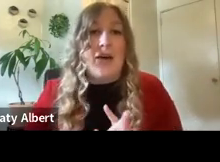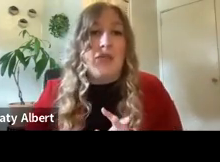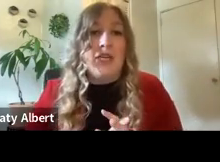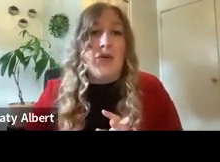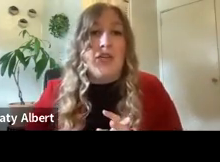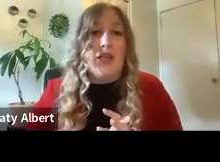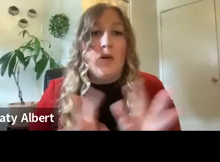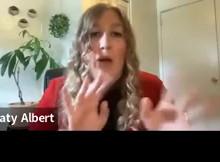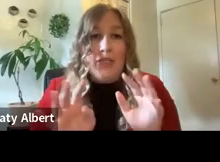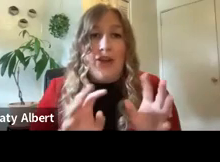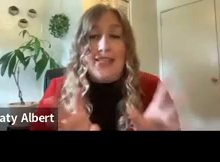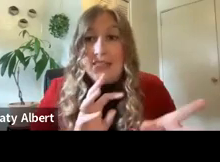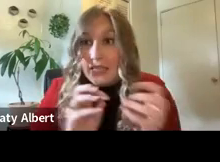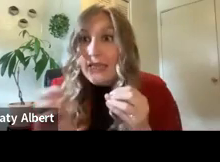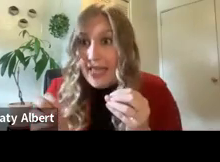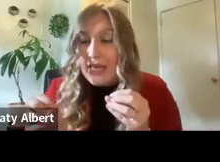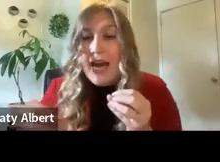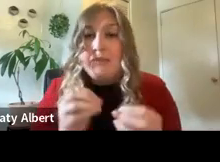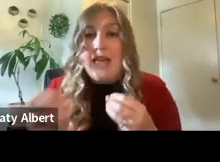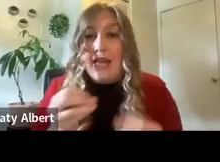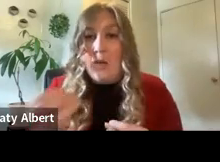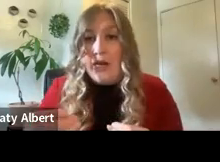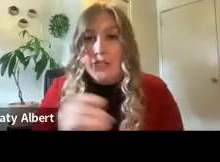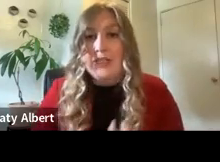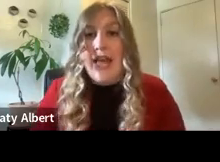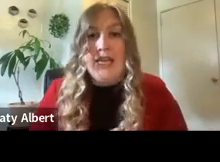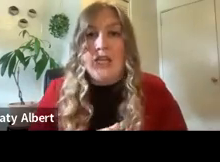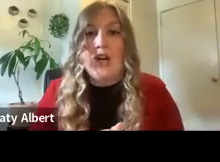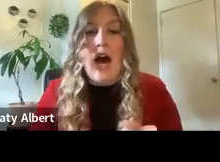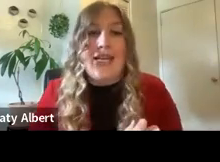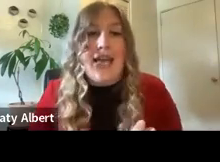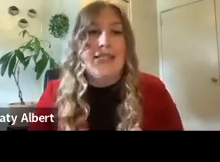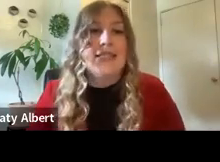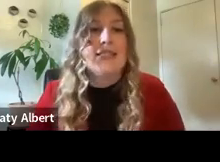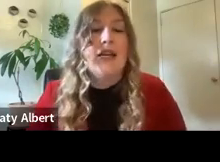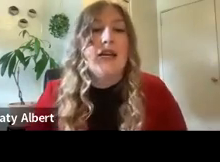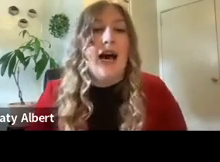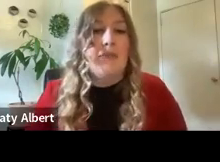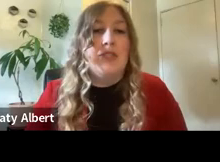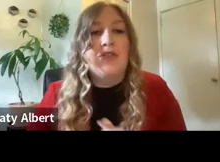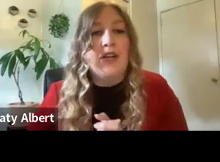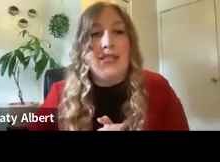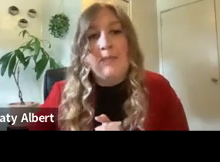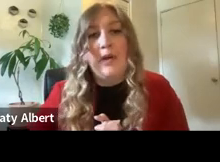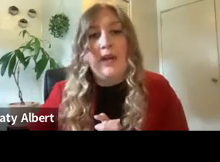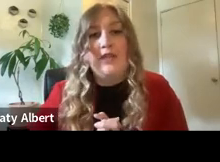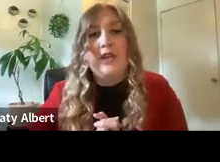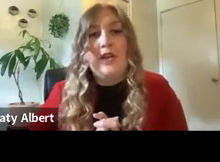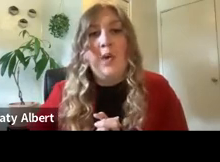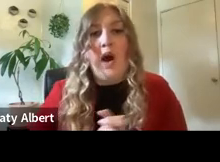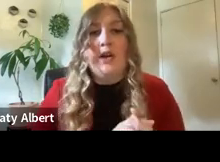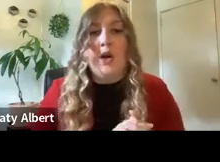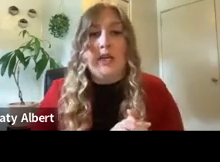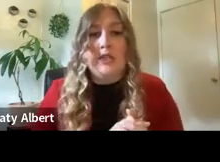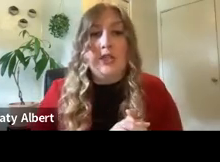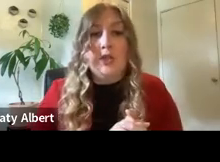course, the web address, the link to anywhere you're sending your audience. So for example, if